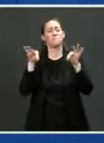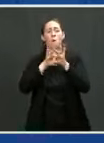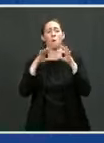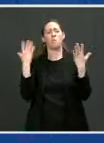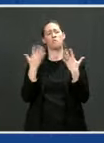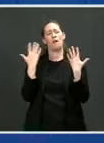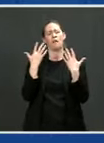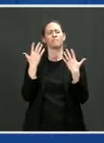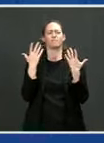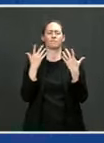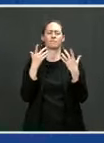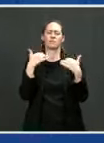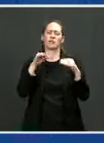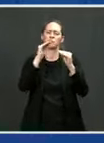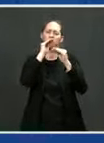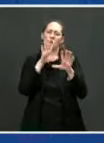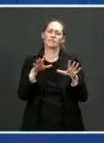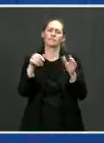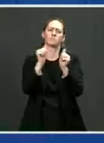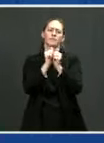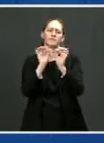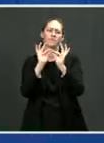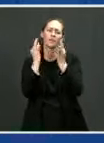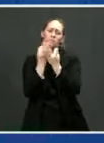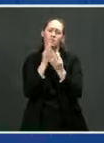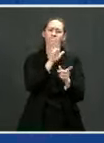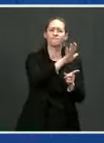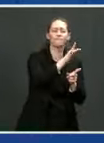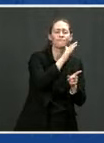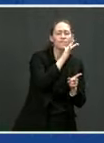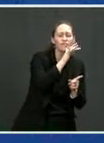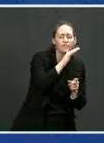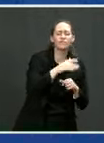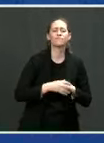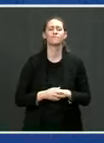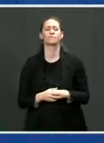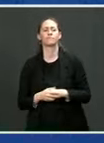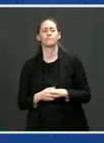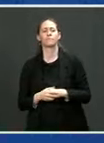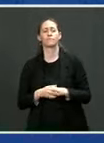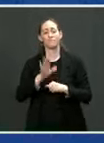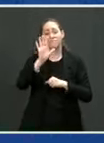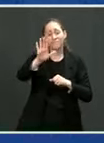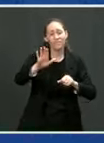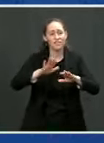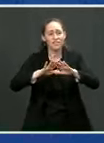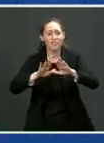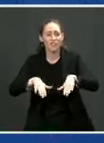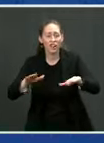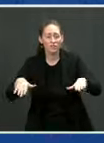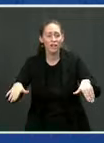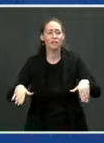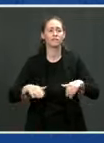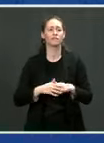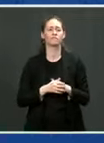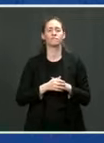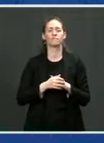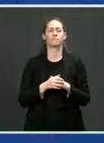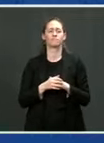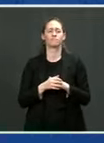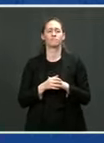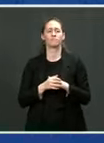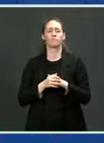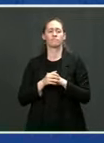Evans' family, his mother Janice, his children Logan and Abigail, and their mother Shannon and